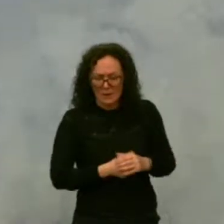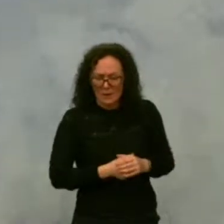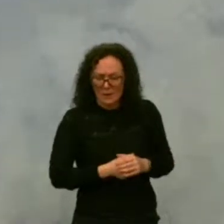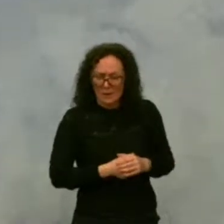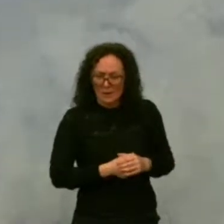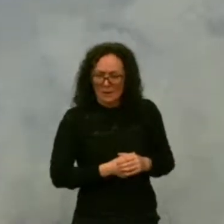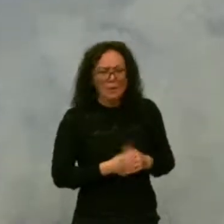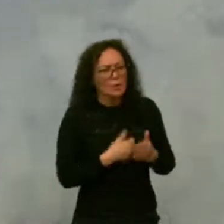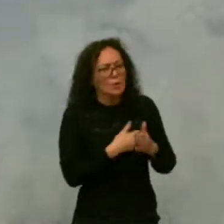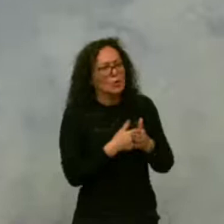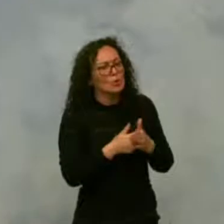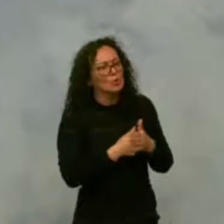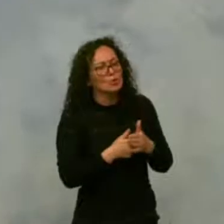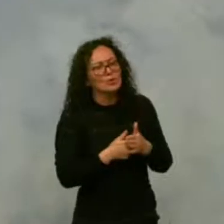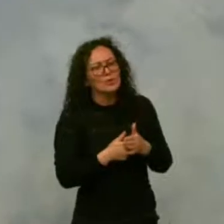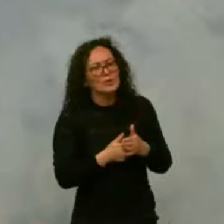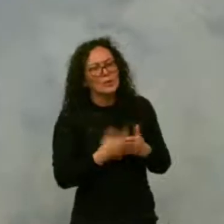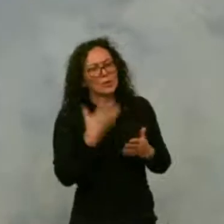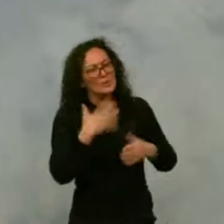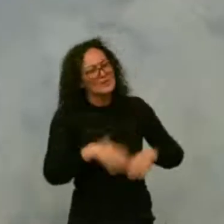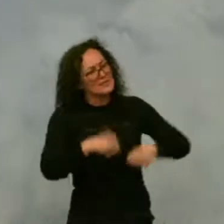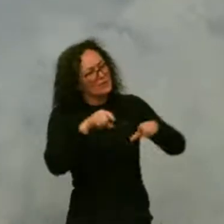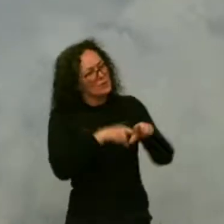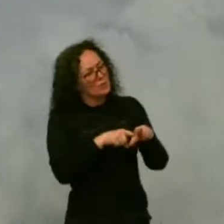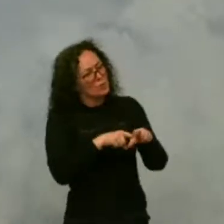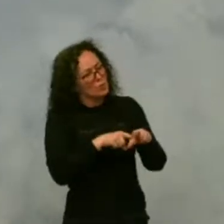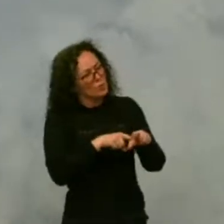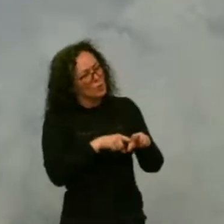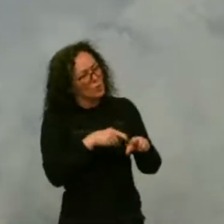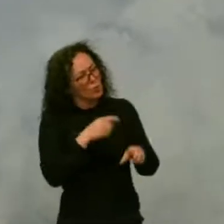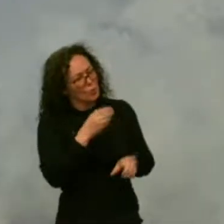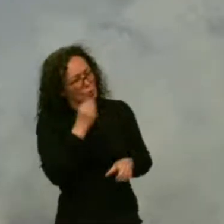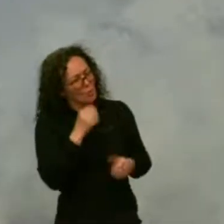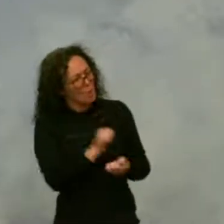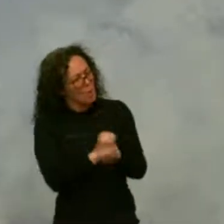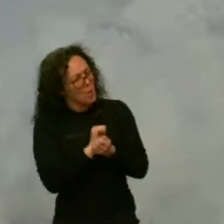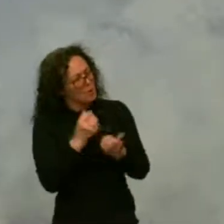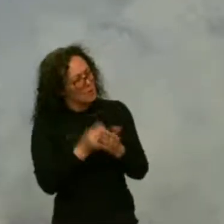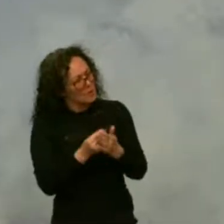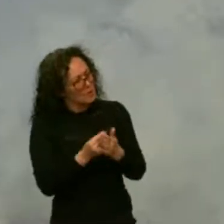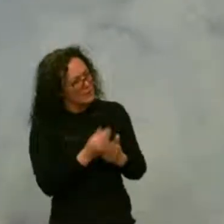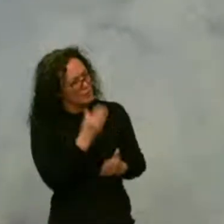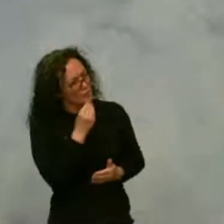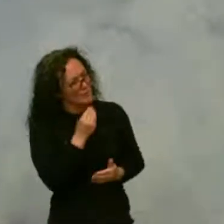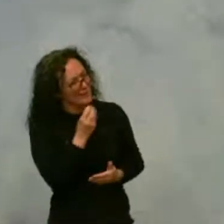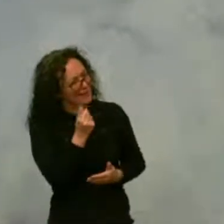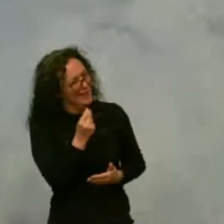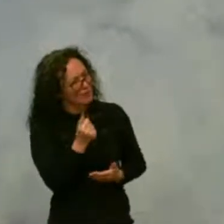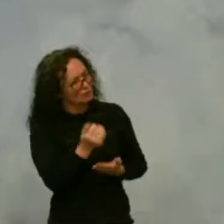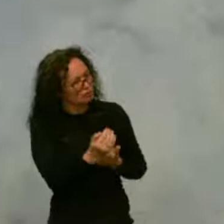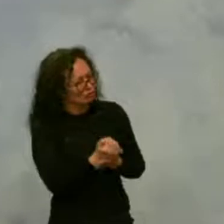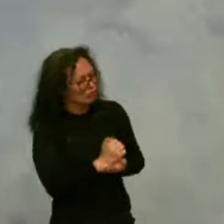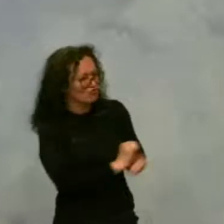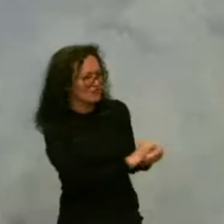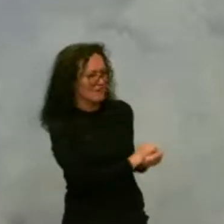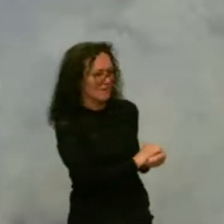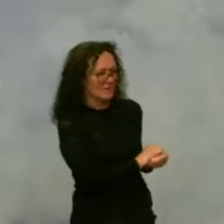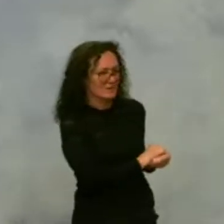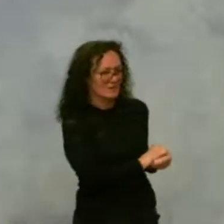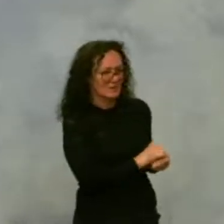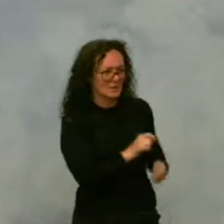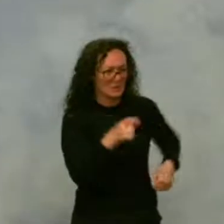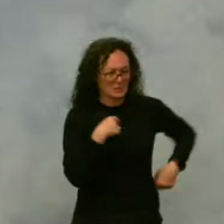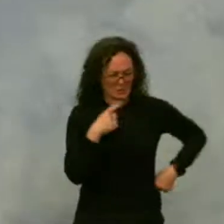the start of the year we don't borrow money, we use cash reserves. Yeah, I noticed in the report here we've taken out over